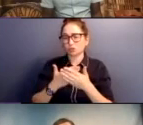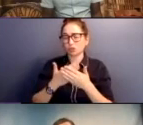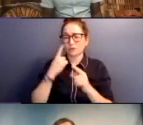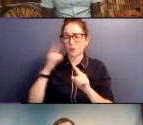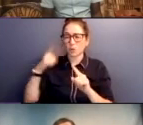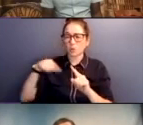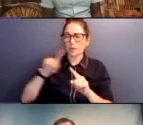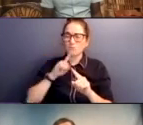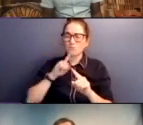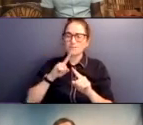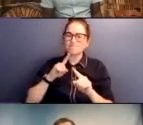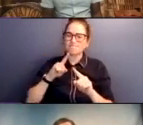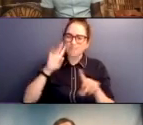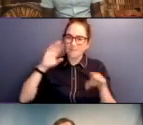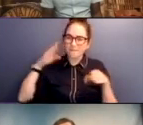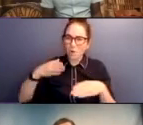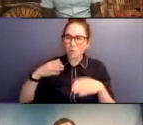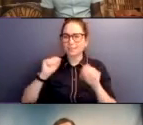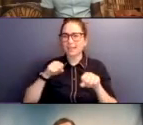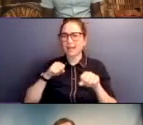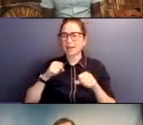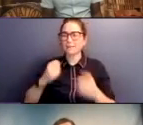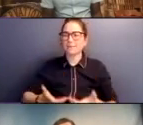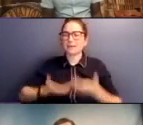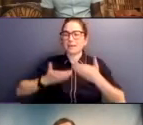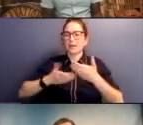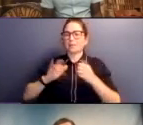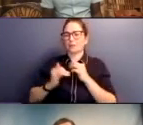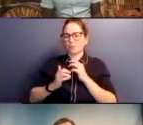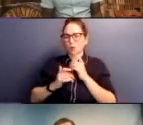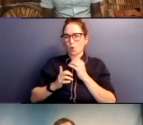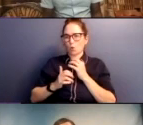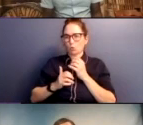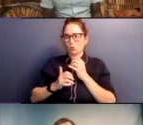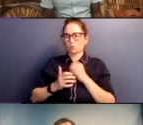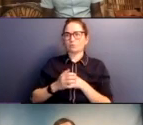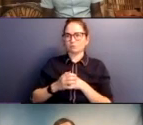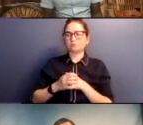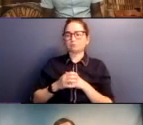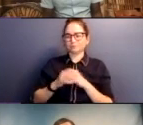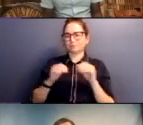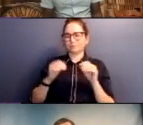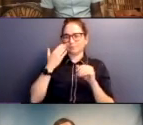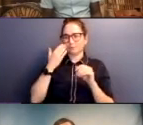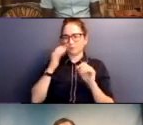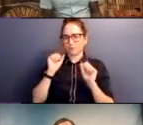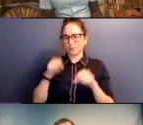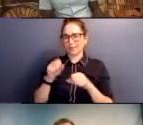really focus, able to pick up the instruments like the recorder, using ORFF